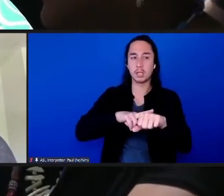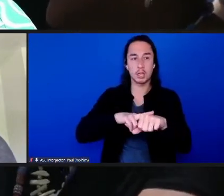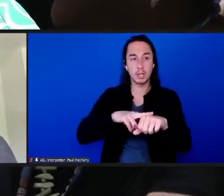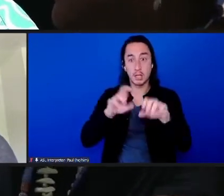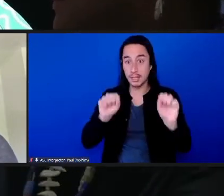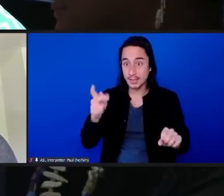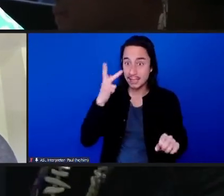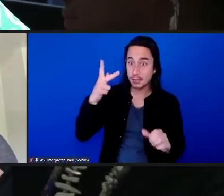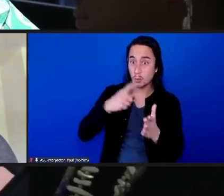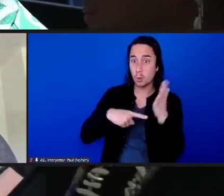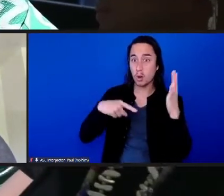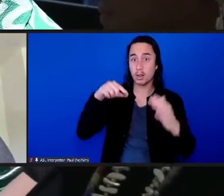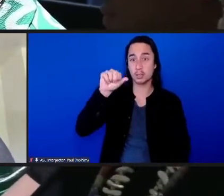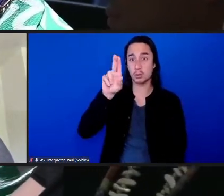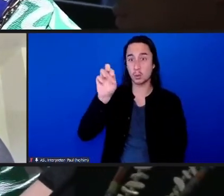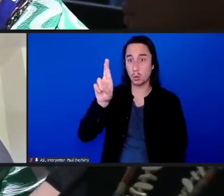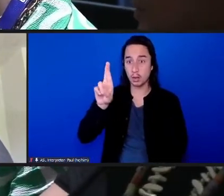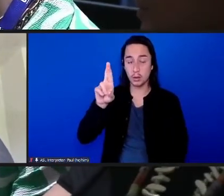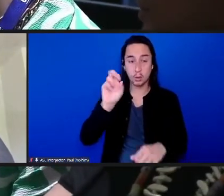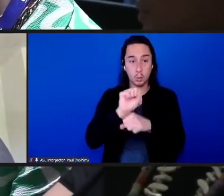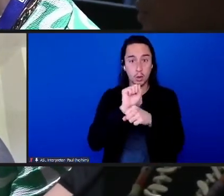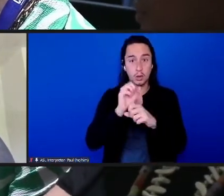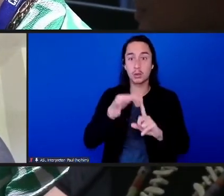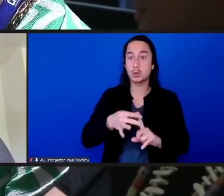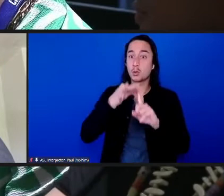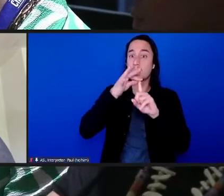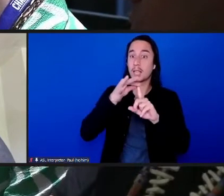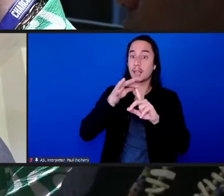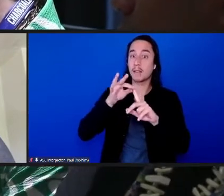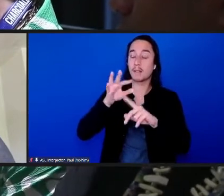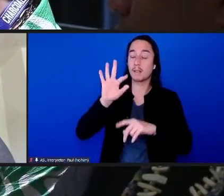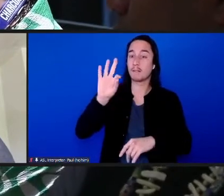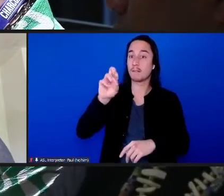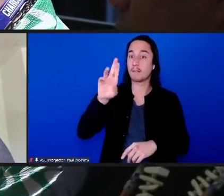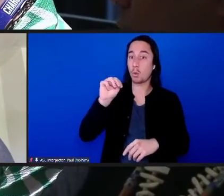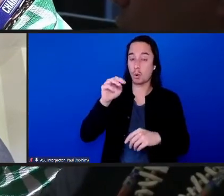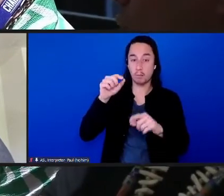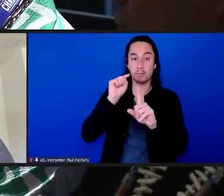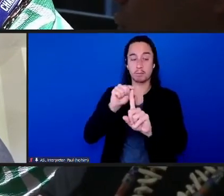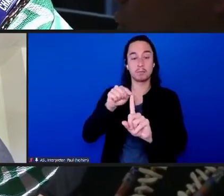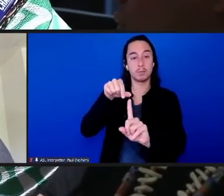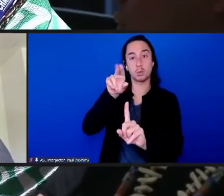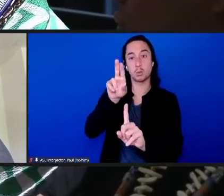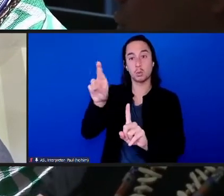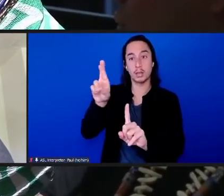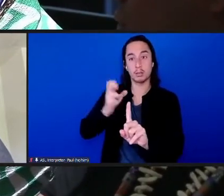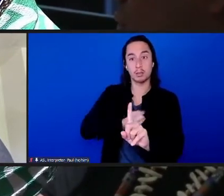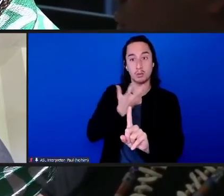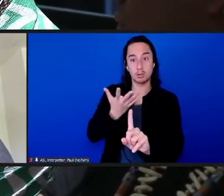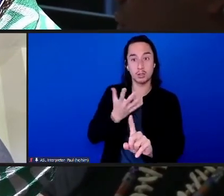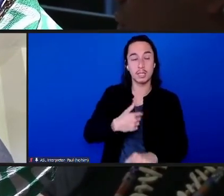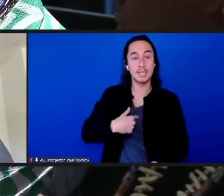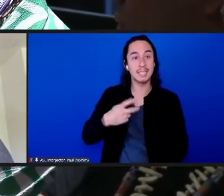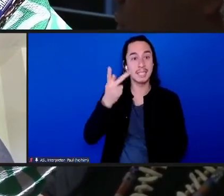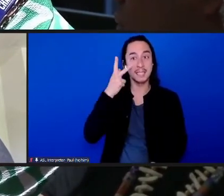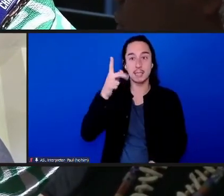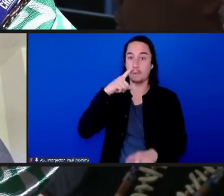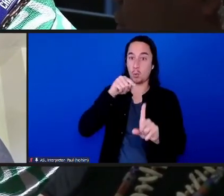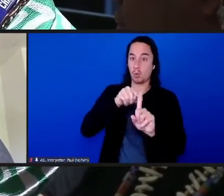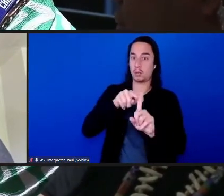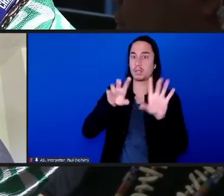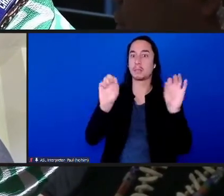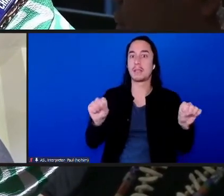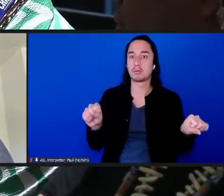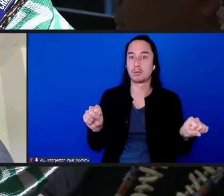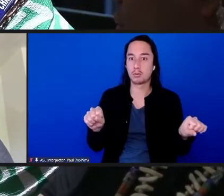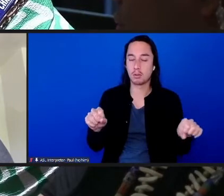and the unique form that queer expression brings and see it for its potentiality